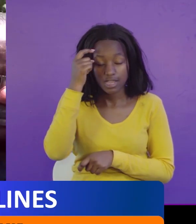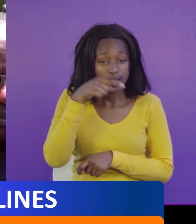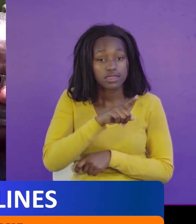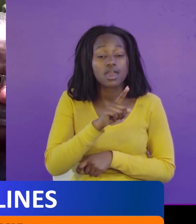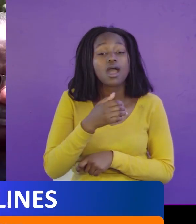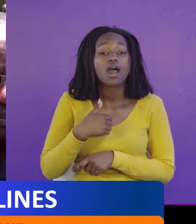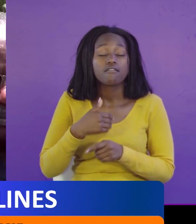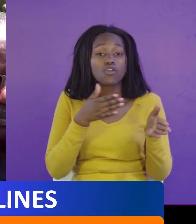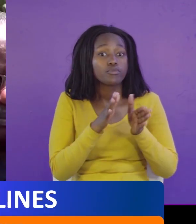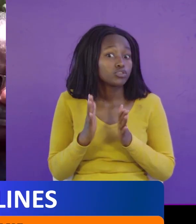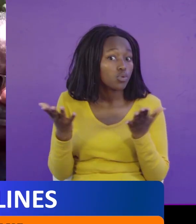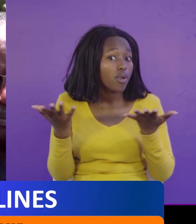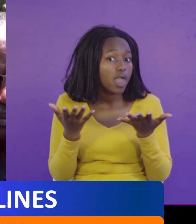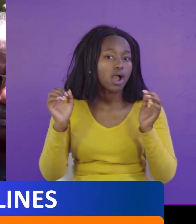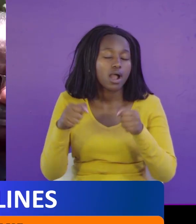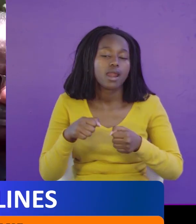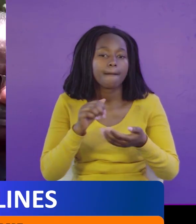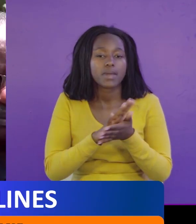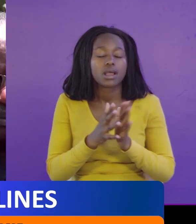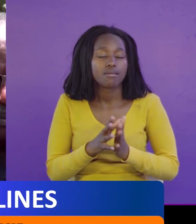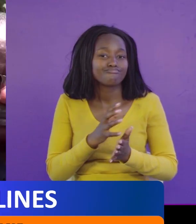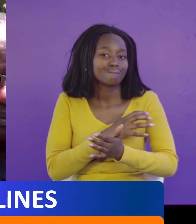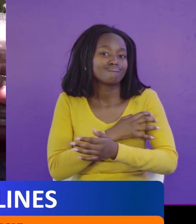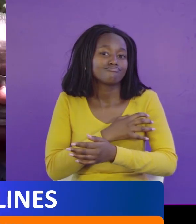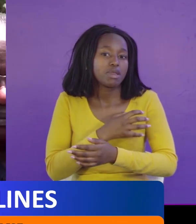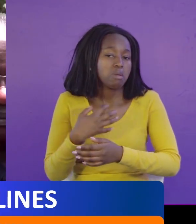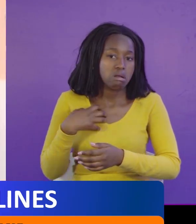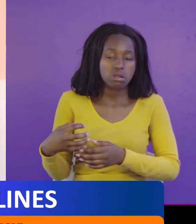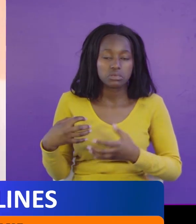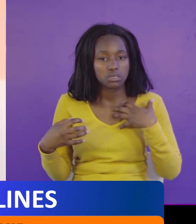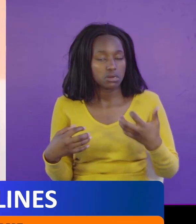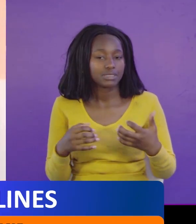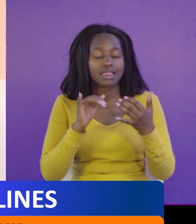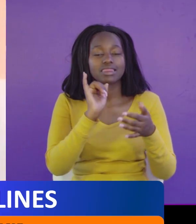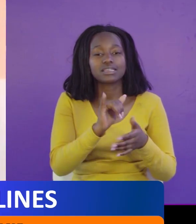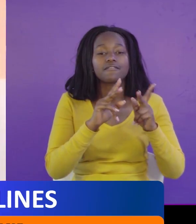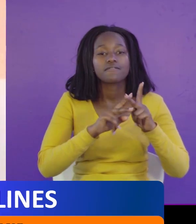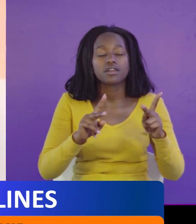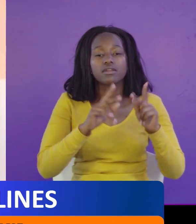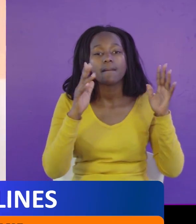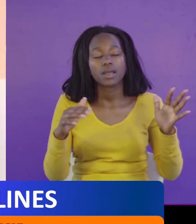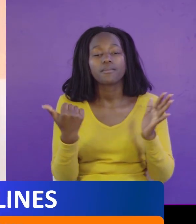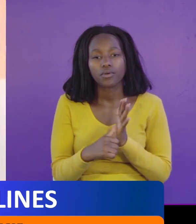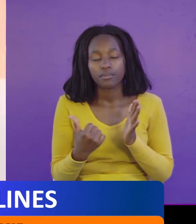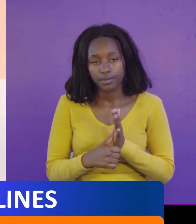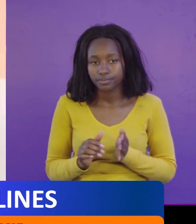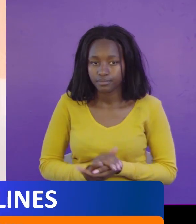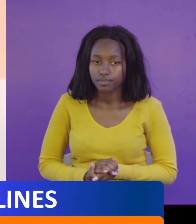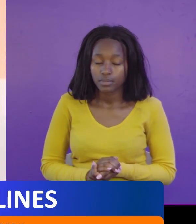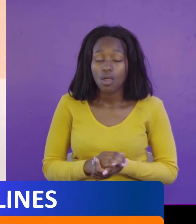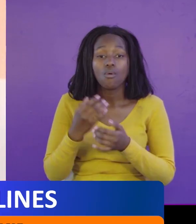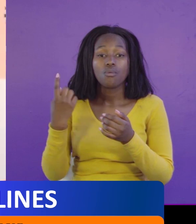opportunity to enrich themselves, and that is the underlying problem. We see police brutality, we see abductions, we